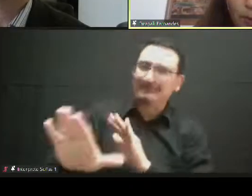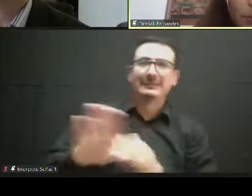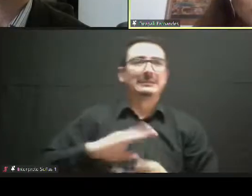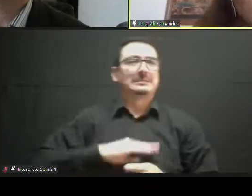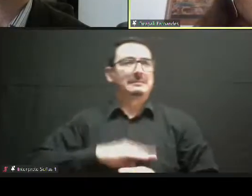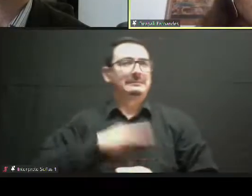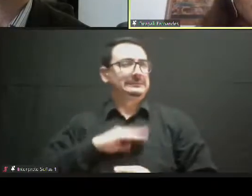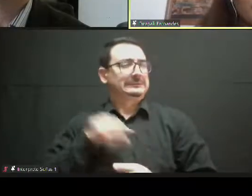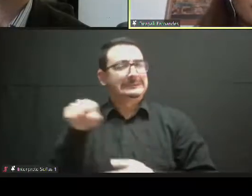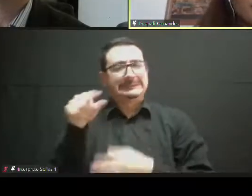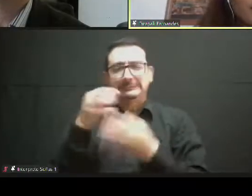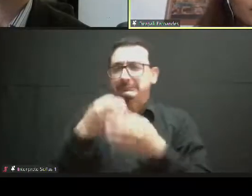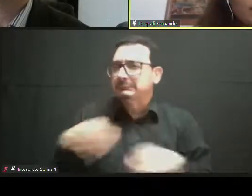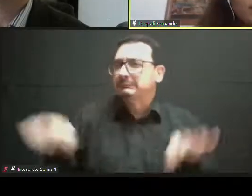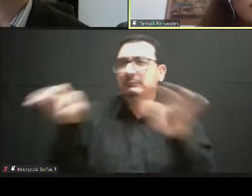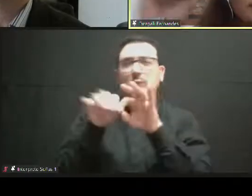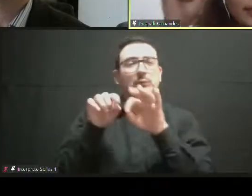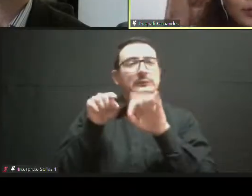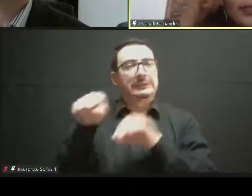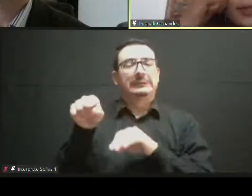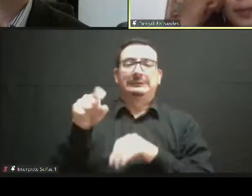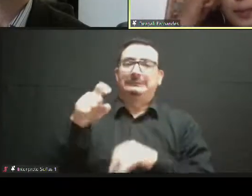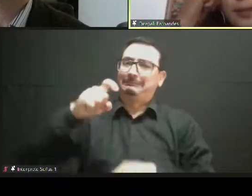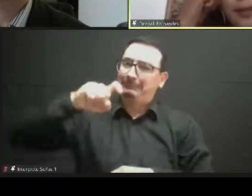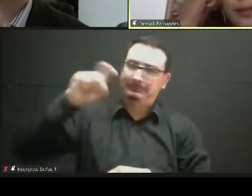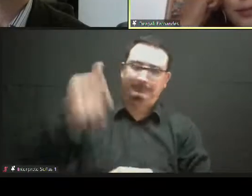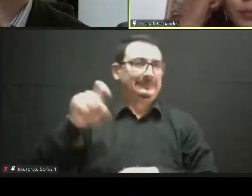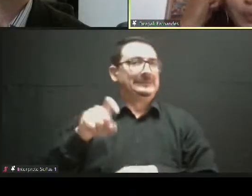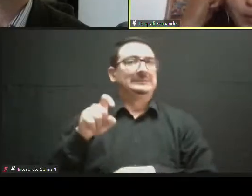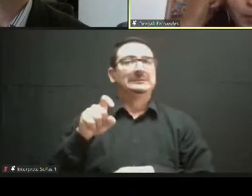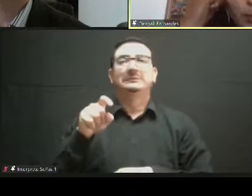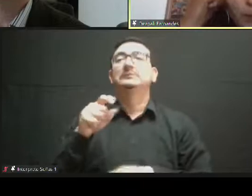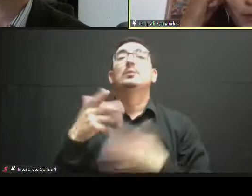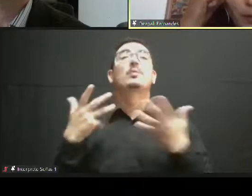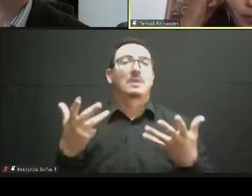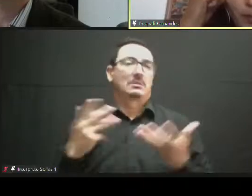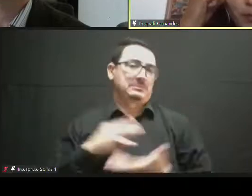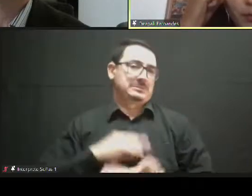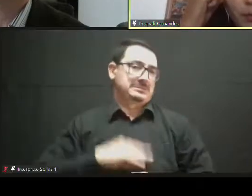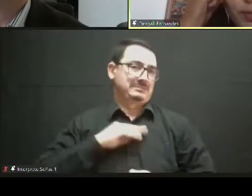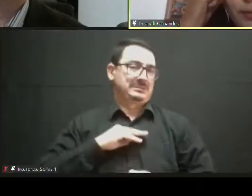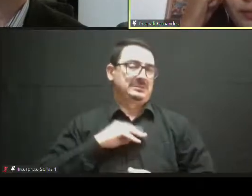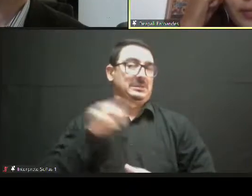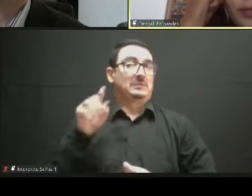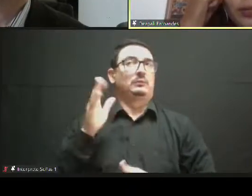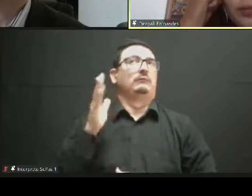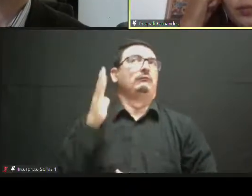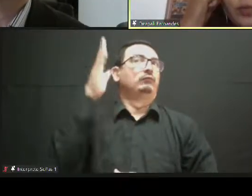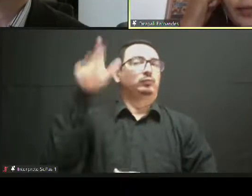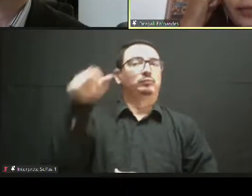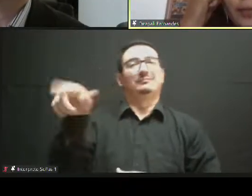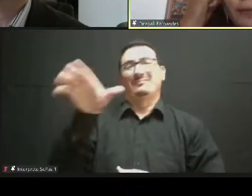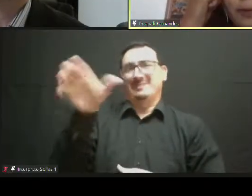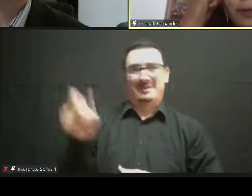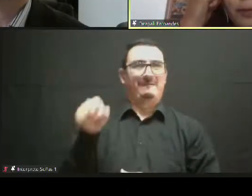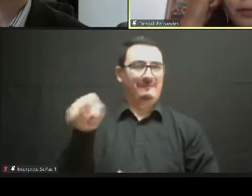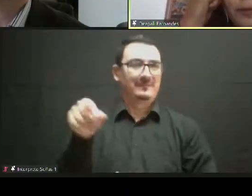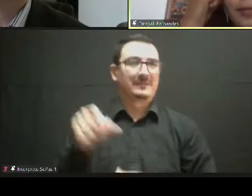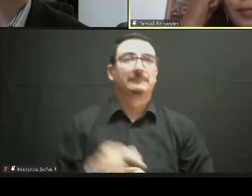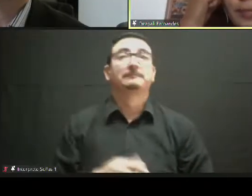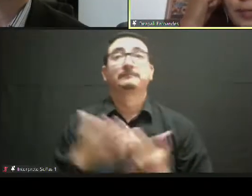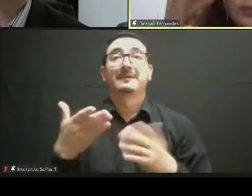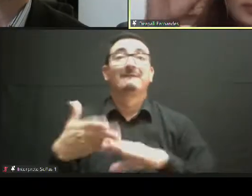to the future. And I think this was a point that Nano had made in 2020 in one of his presentations, where he quoted a World Economic